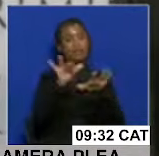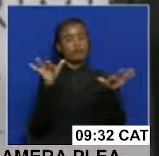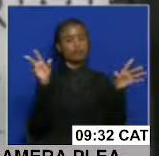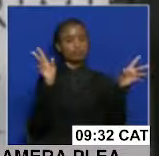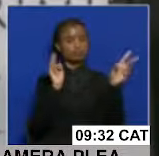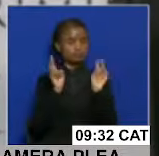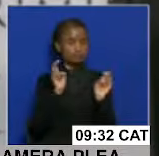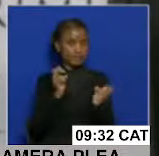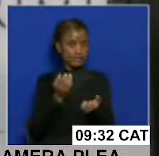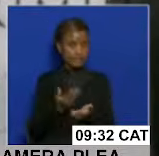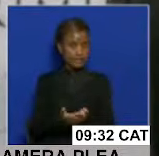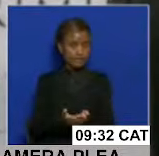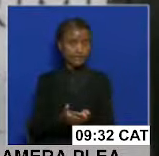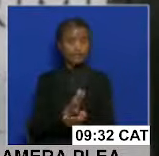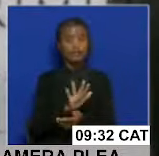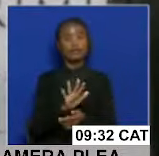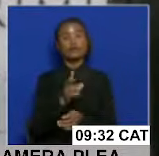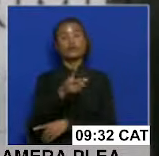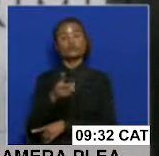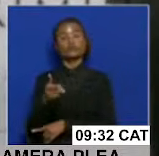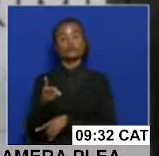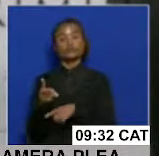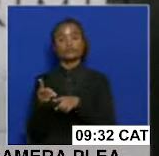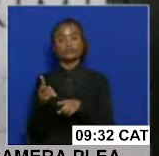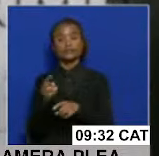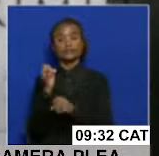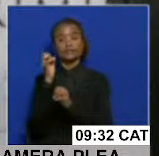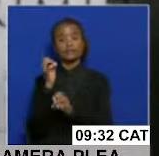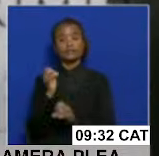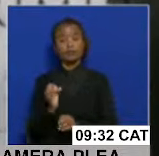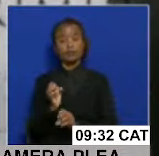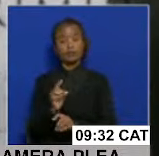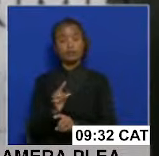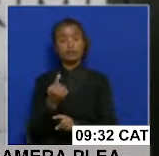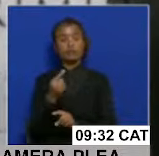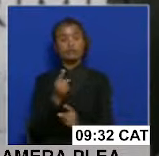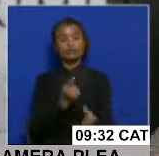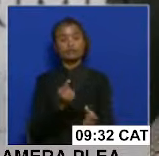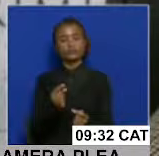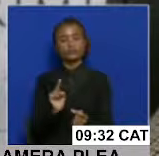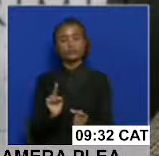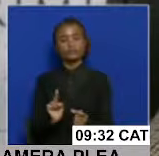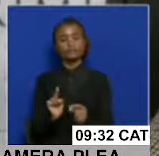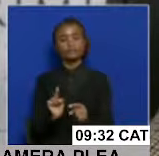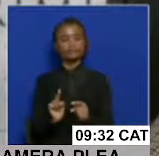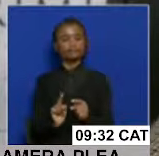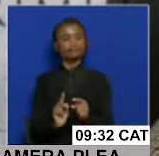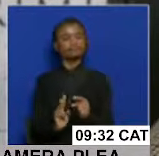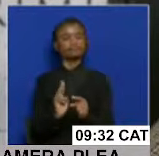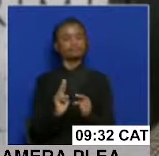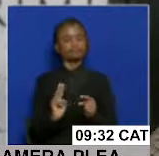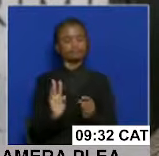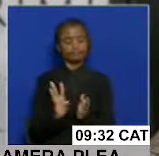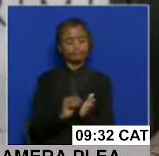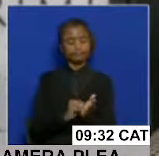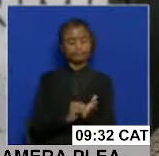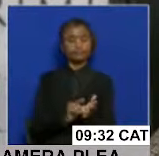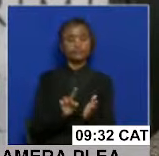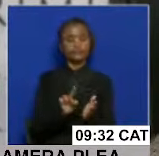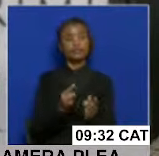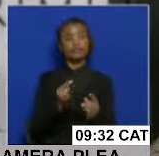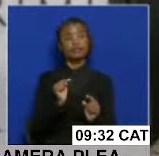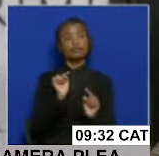testimony be redacted for this purpose, except she requests her name to be